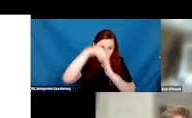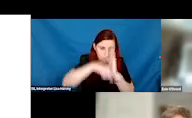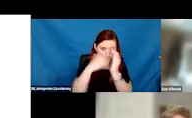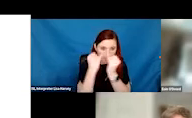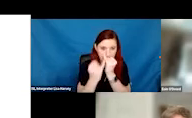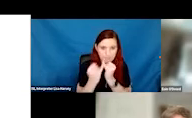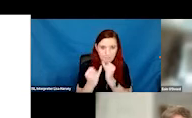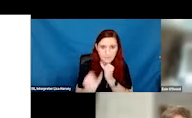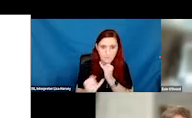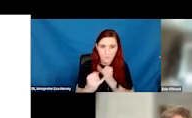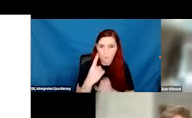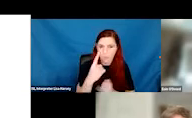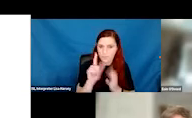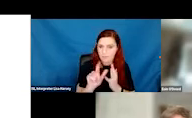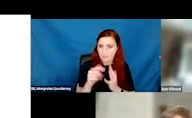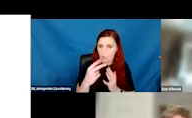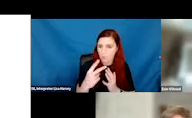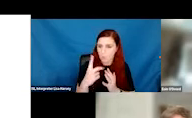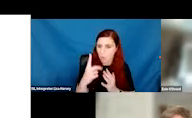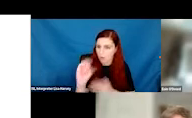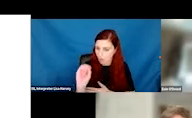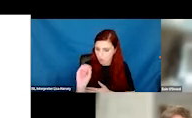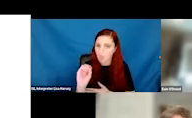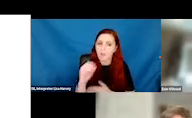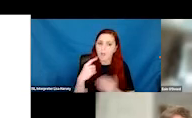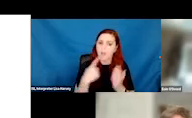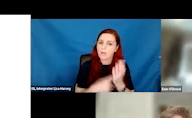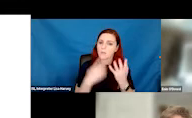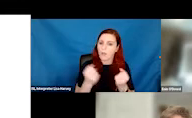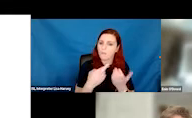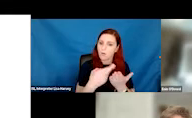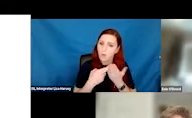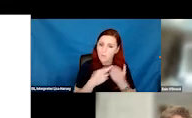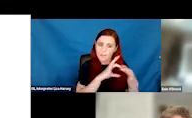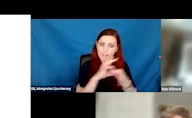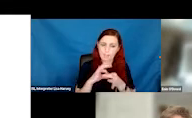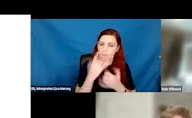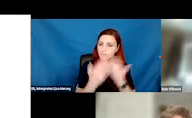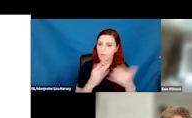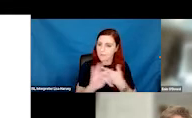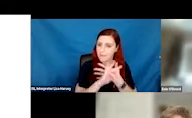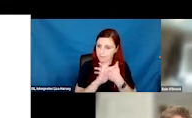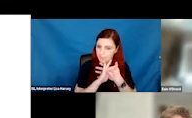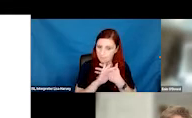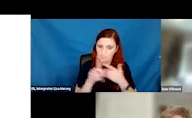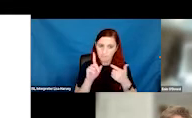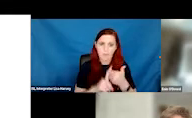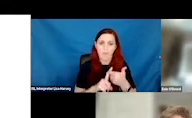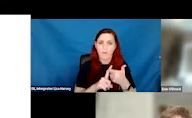into 17210, it also has requirements in respect of fire safety, in respect of